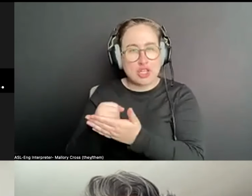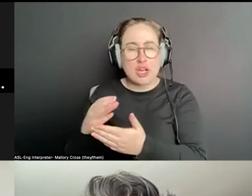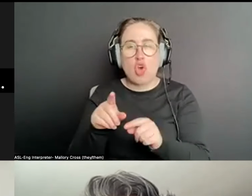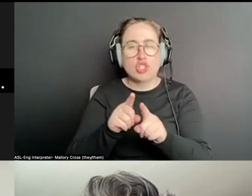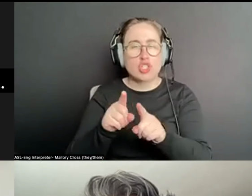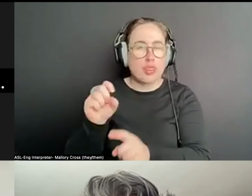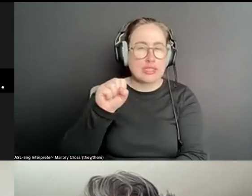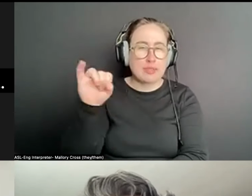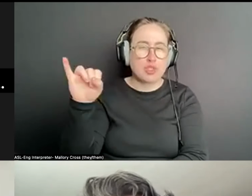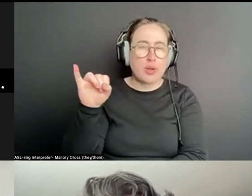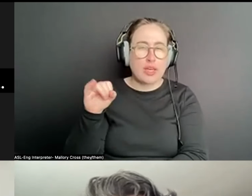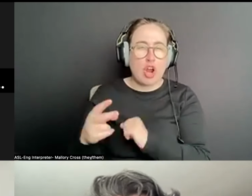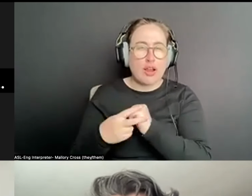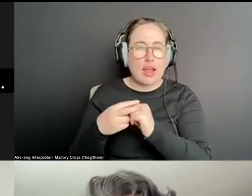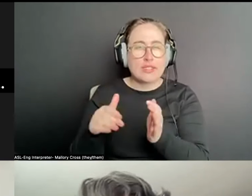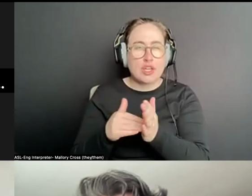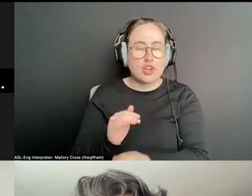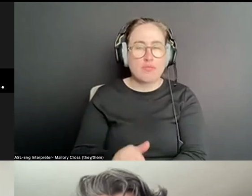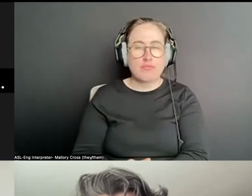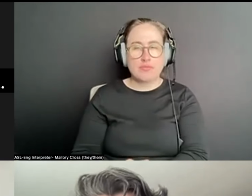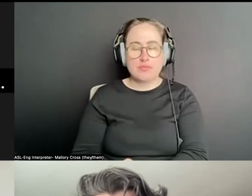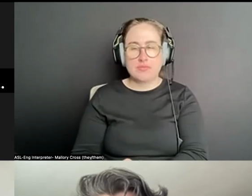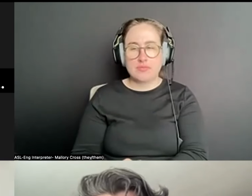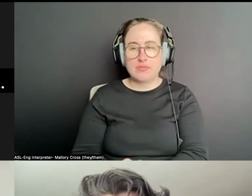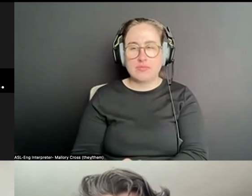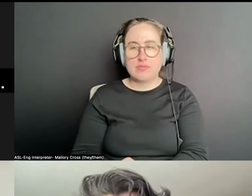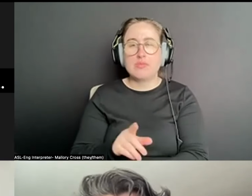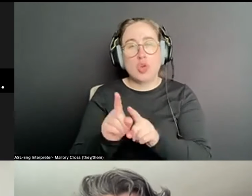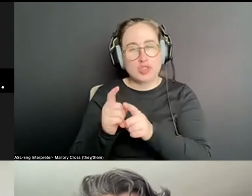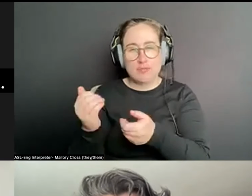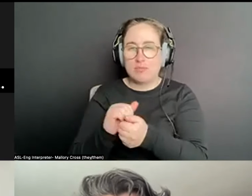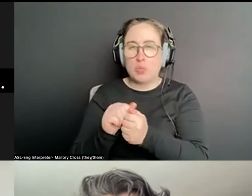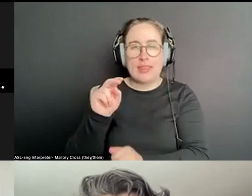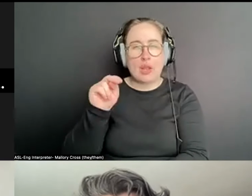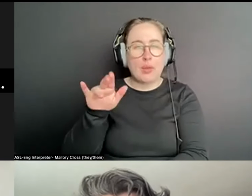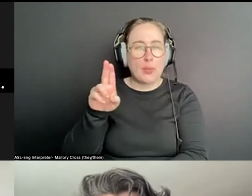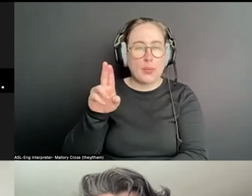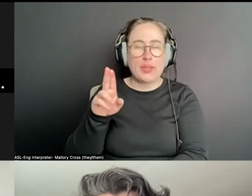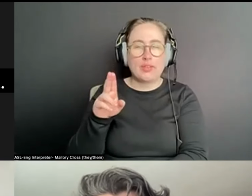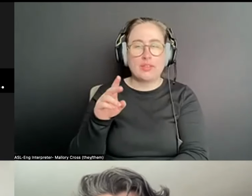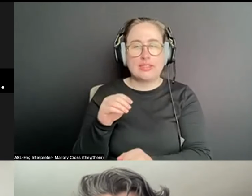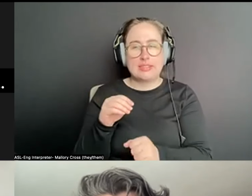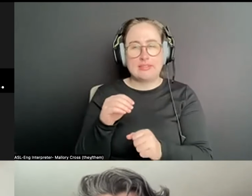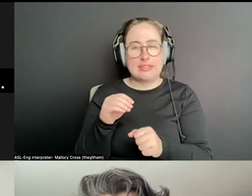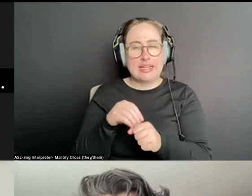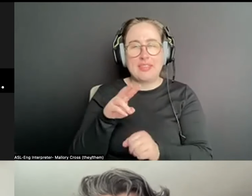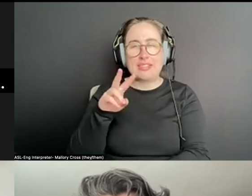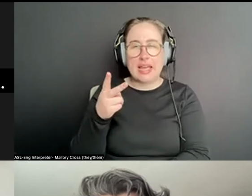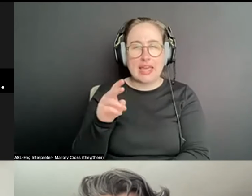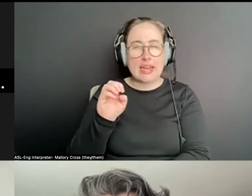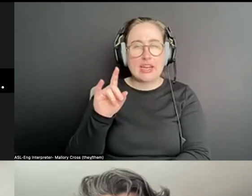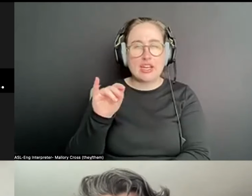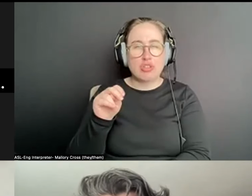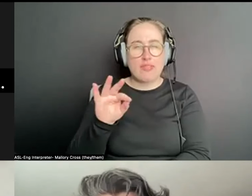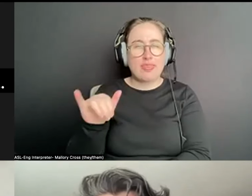Smithsonian Archive Center. I also teamed up with NYU in the second edition of that